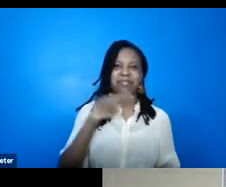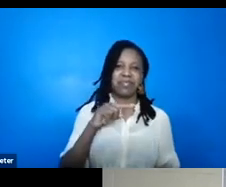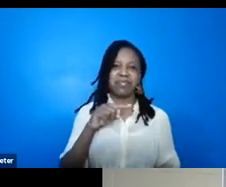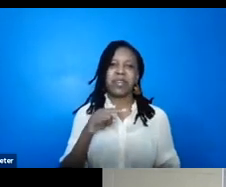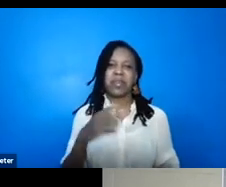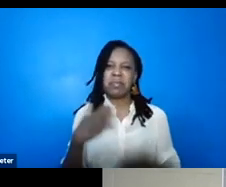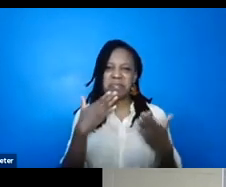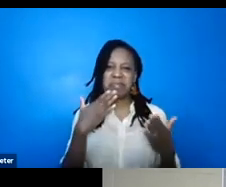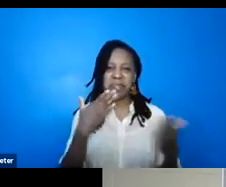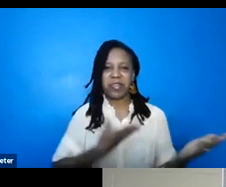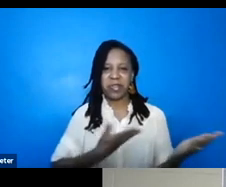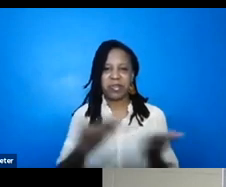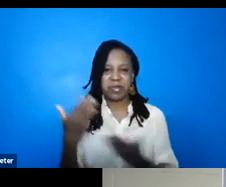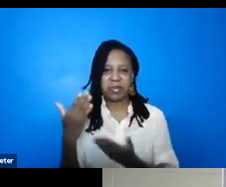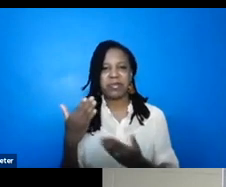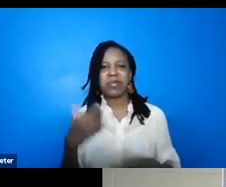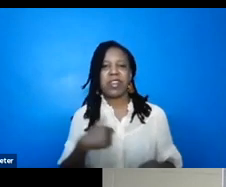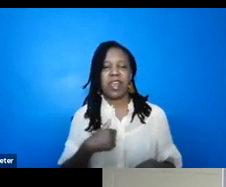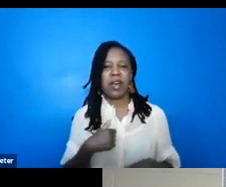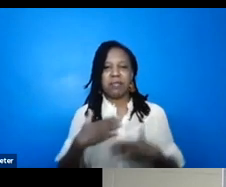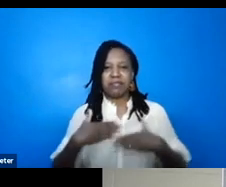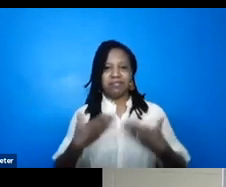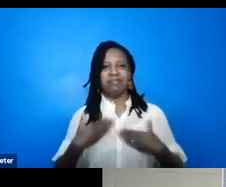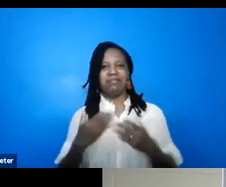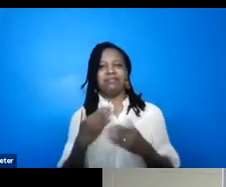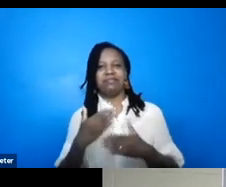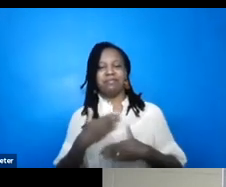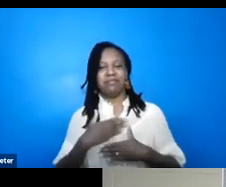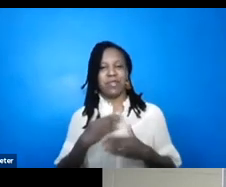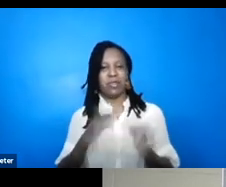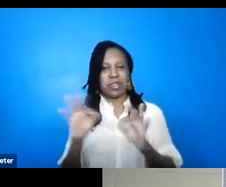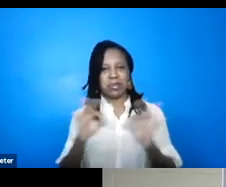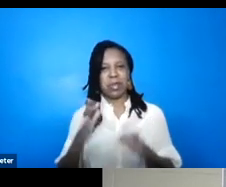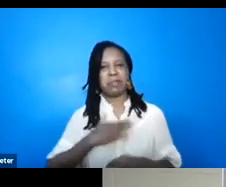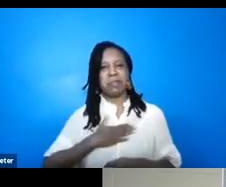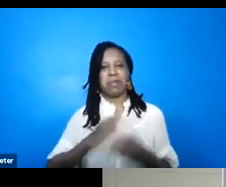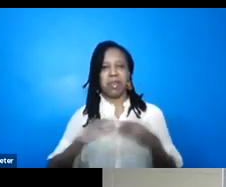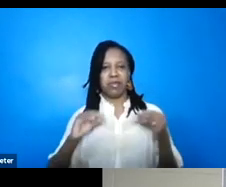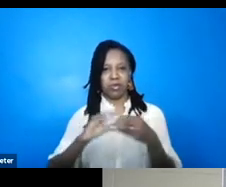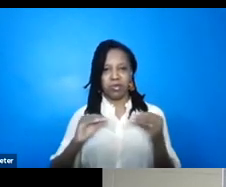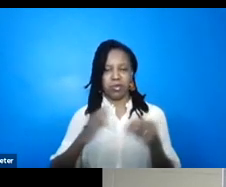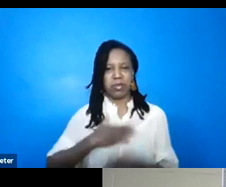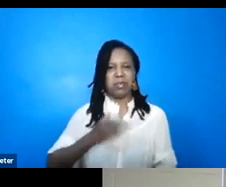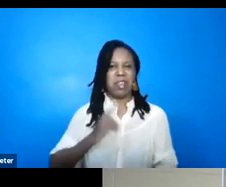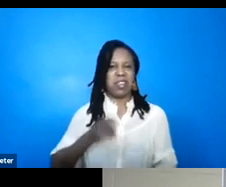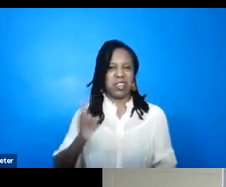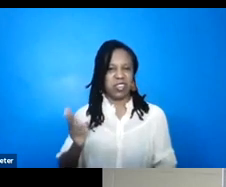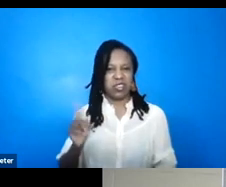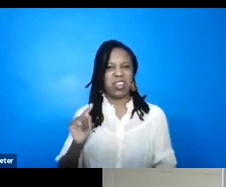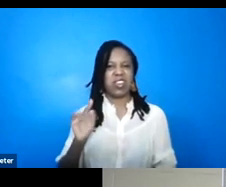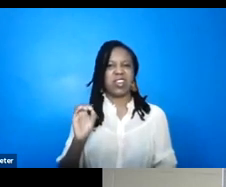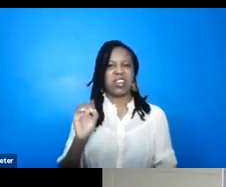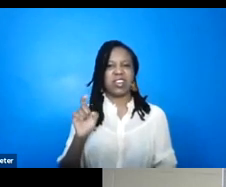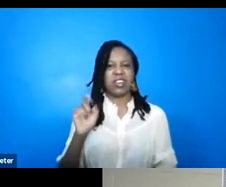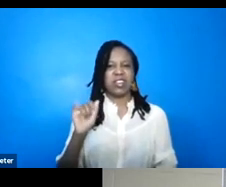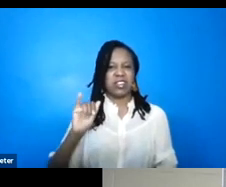story, my hypermasculinity at 19, toxic masculinity, how these two things actually